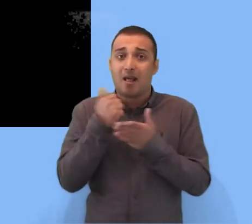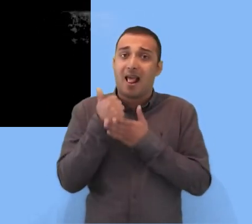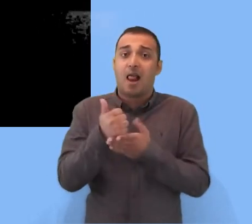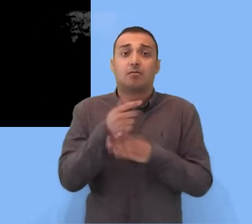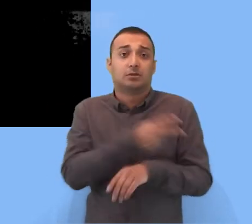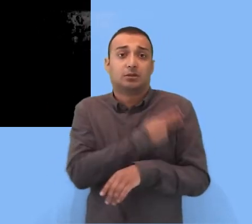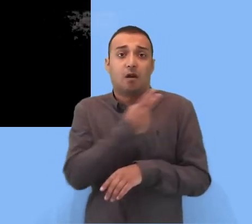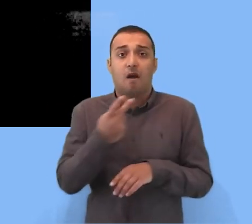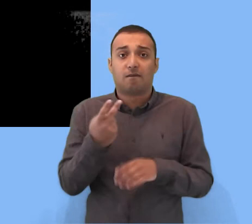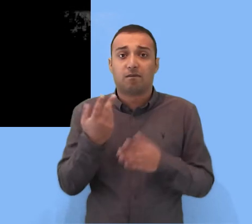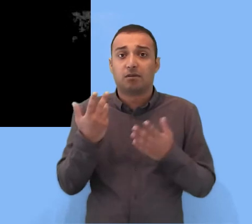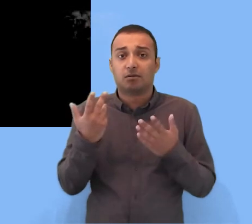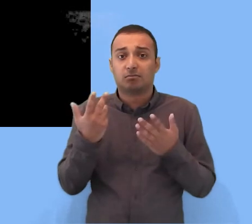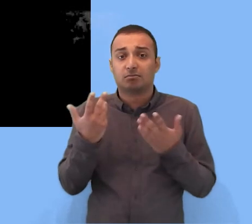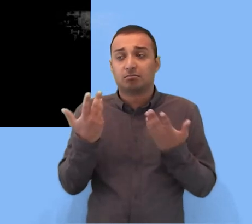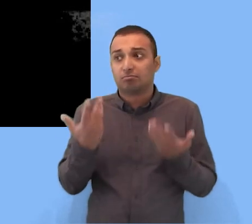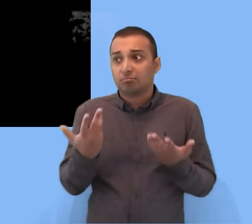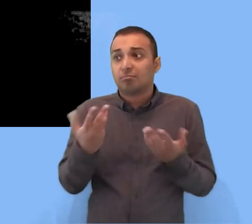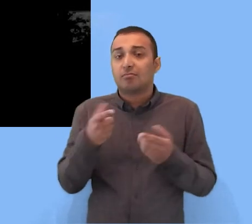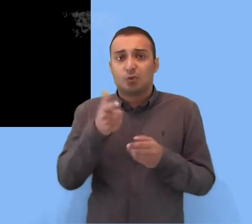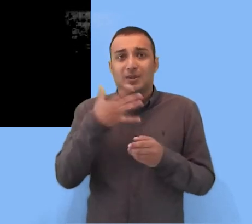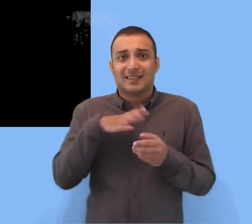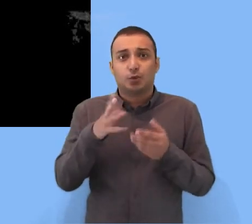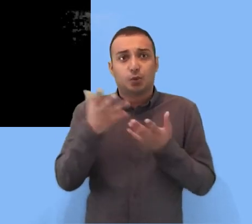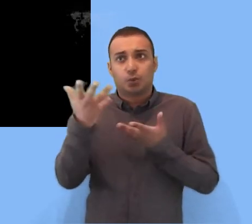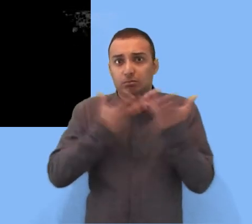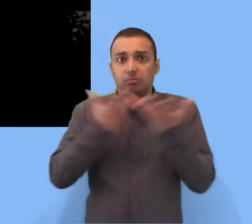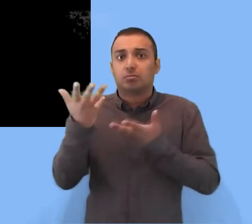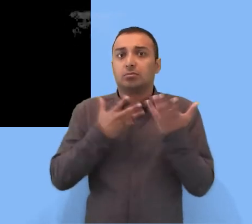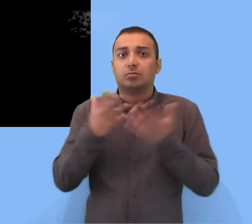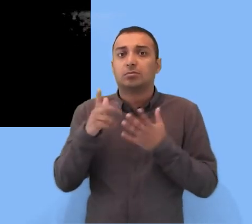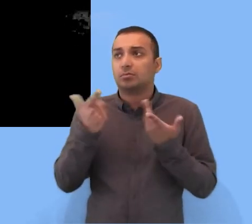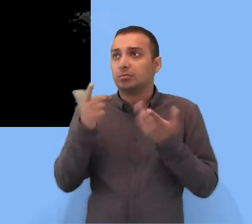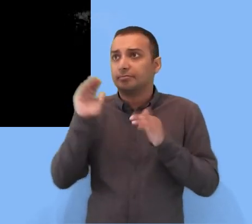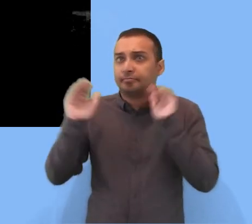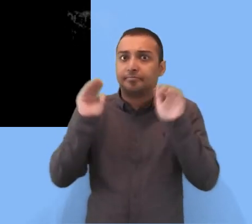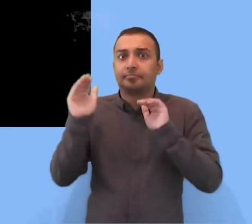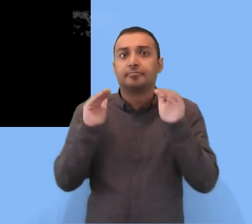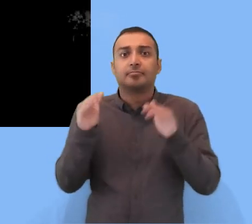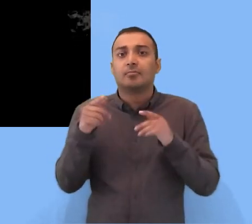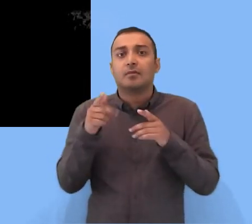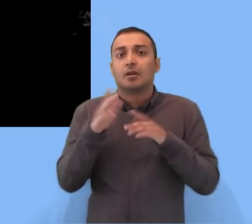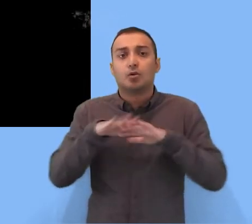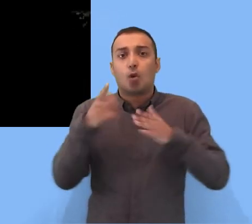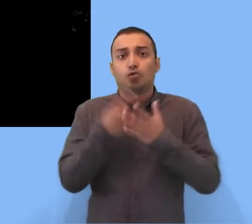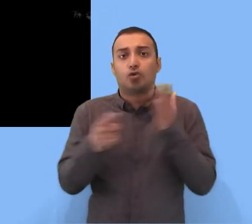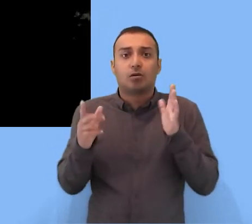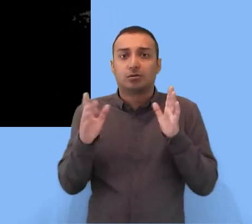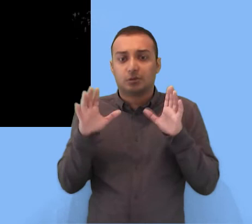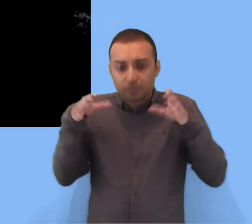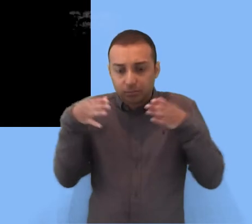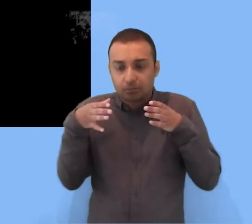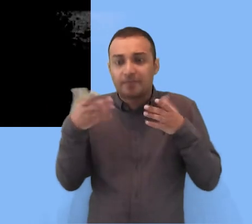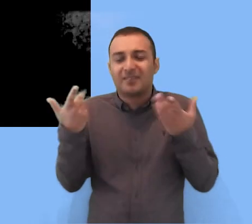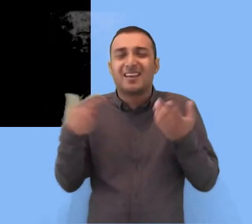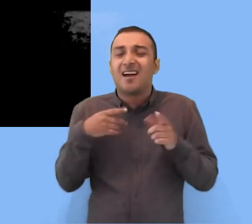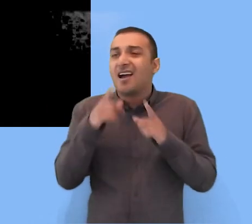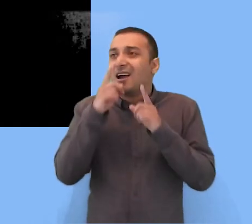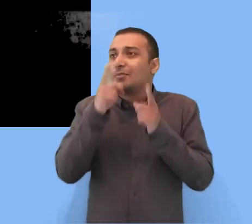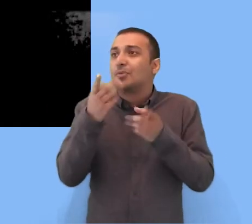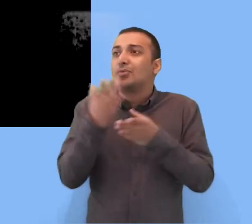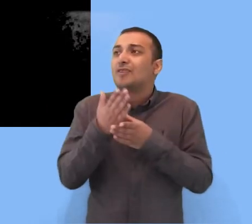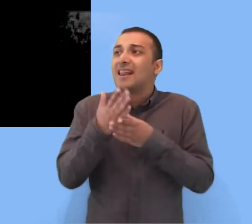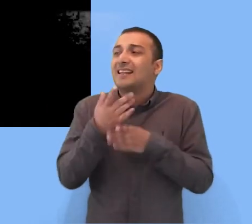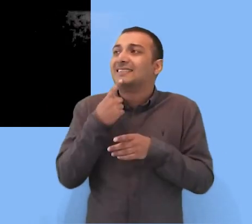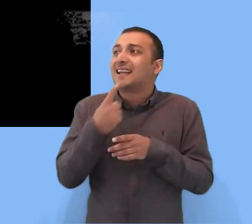staff. And talk to them, look beyond. I'm not really able to say there are